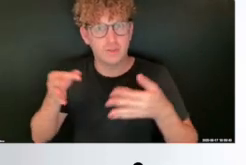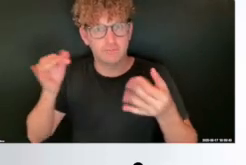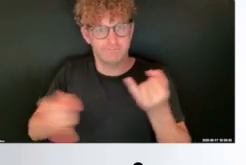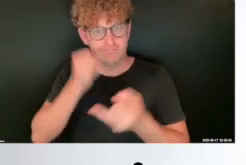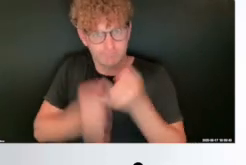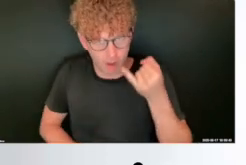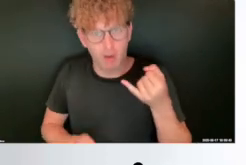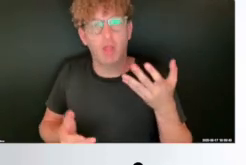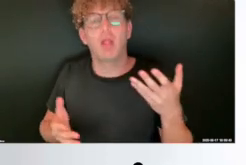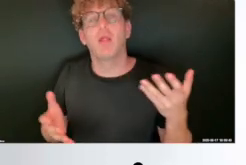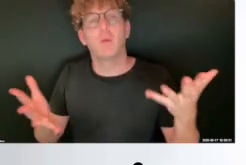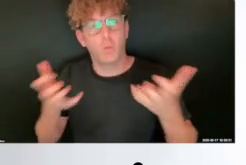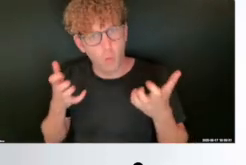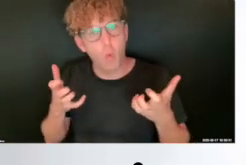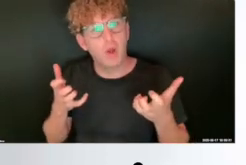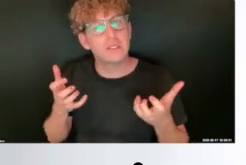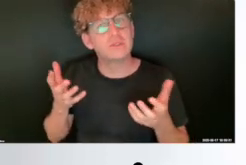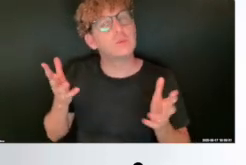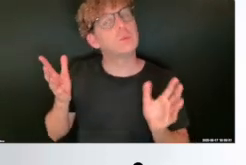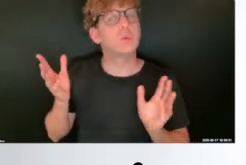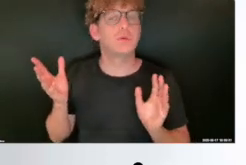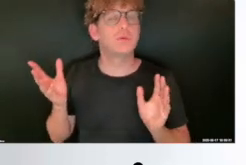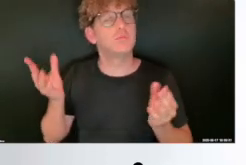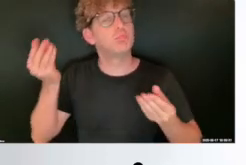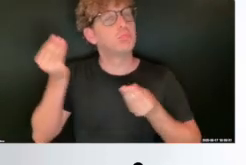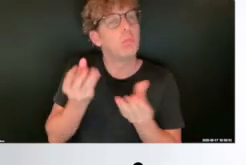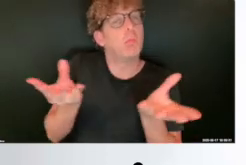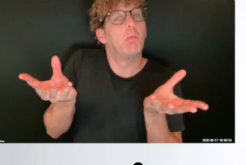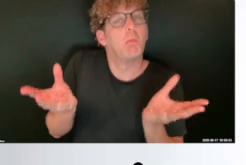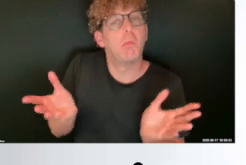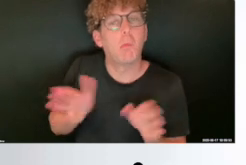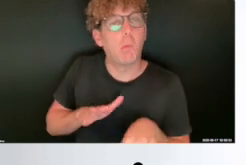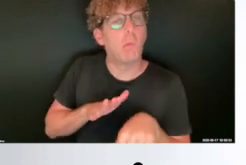the final budget. Perfect. Thank you so much. And sorry for interrupting. Not a problem.